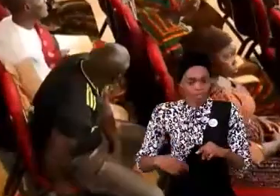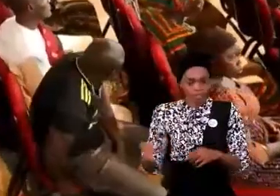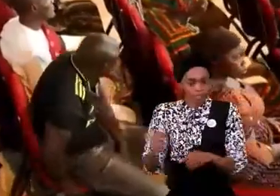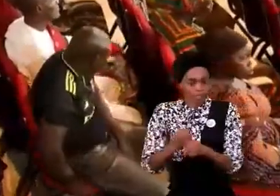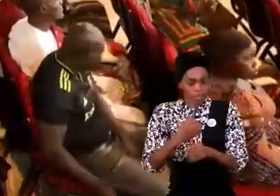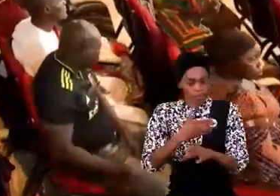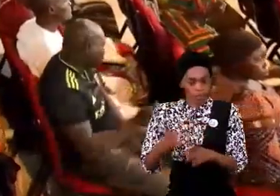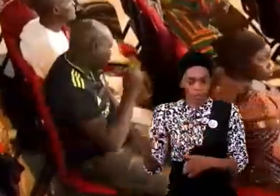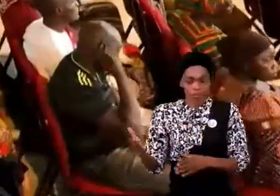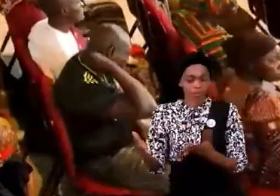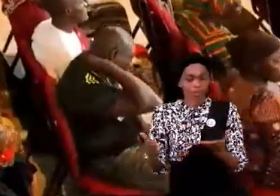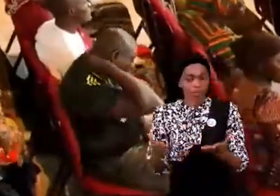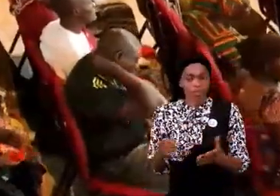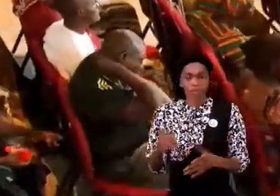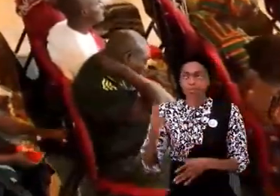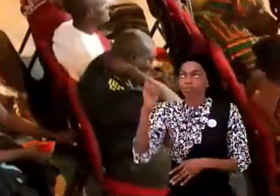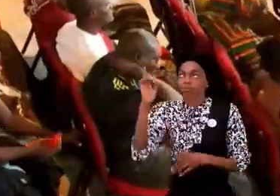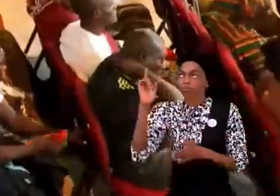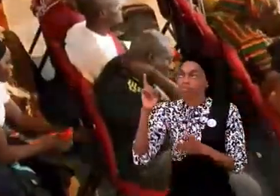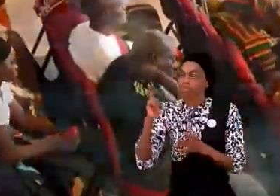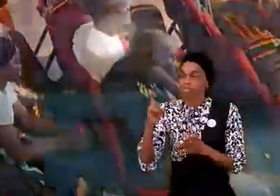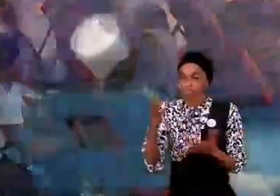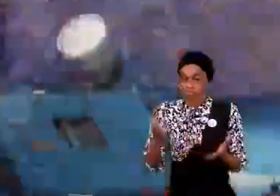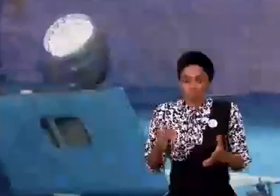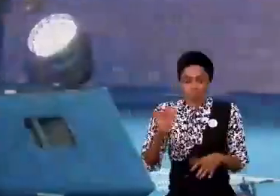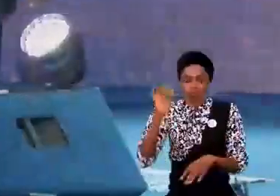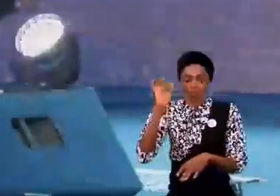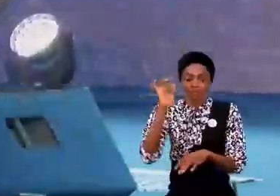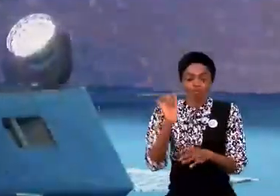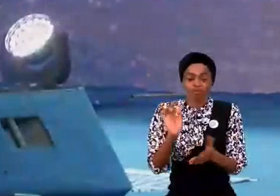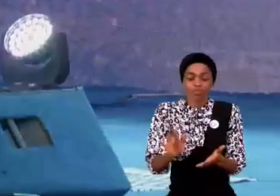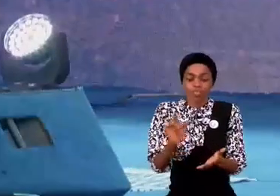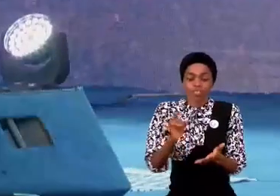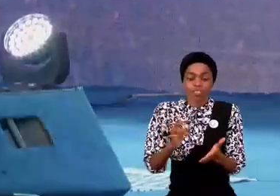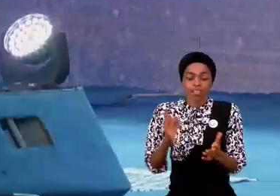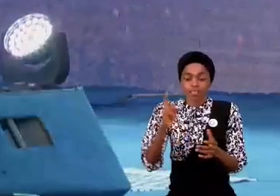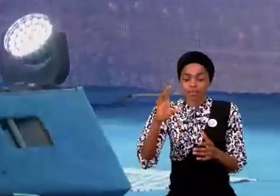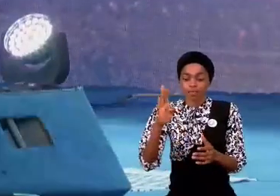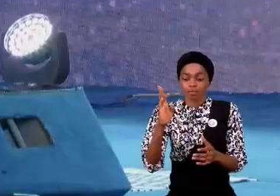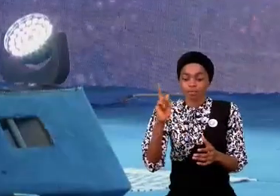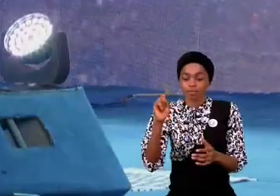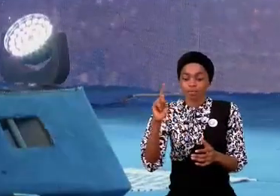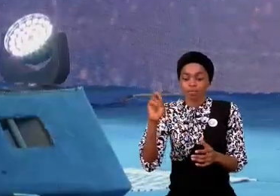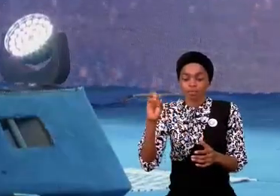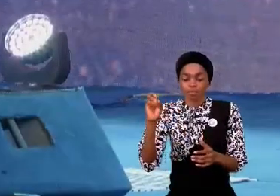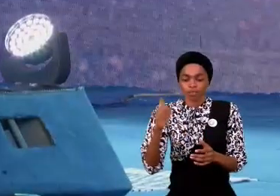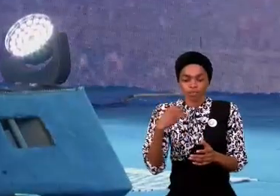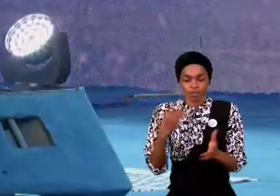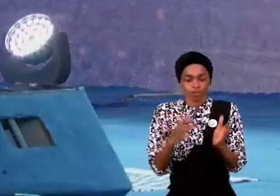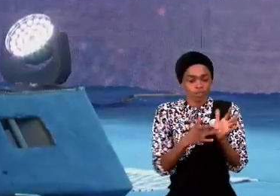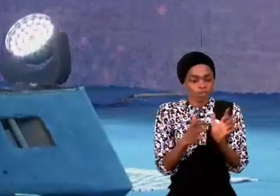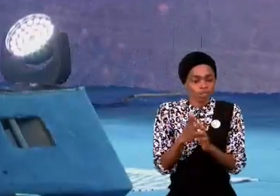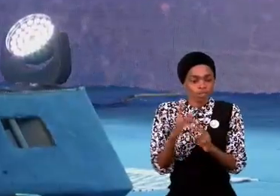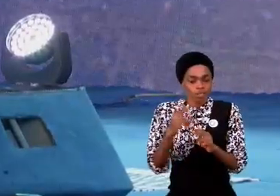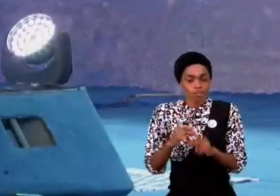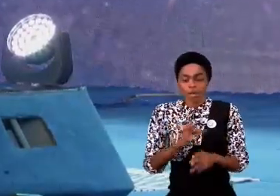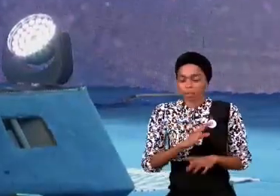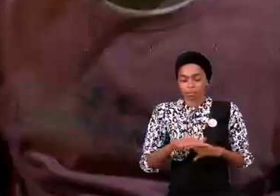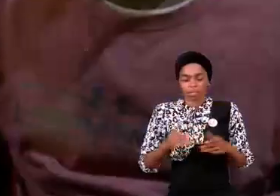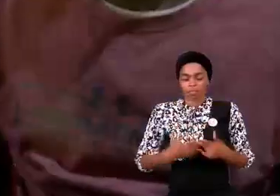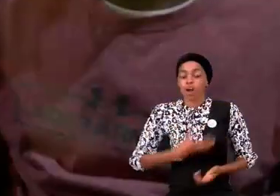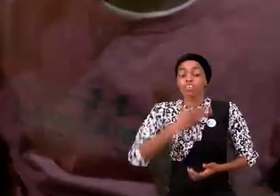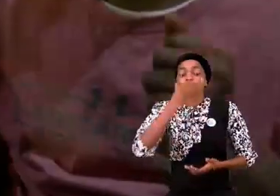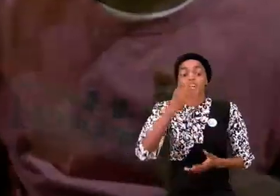don't have to shout. I don't have to do anything. And I say, in the name of Jesus, the button is pressed